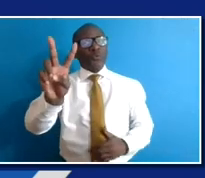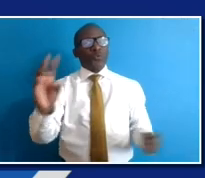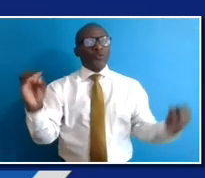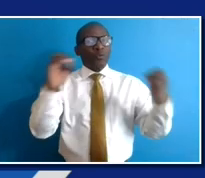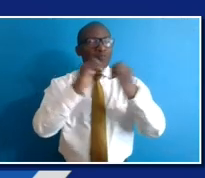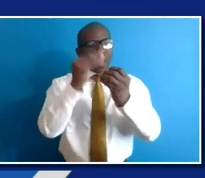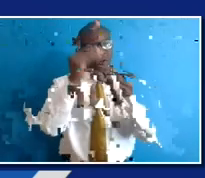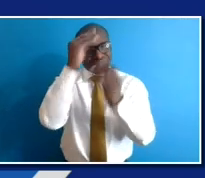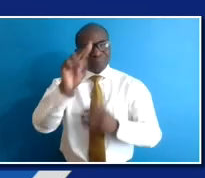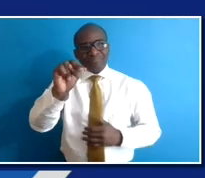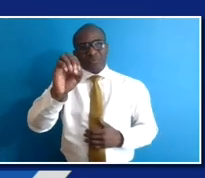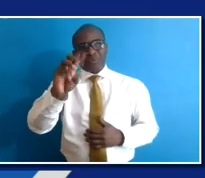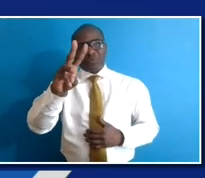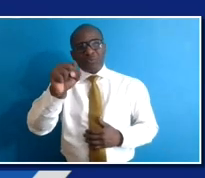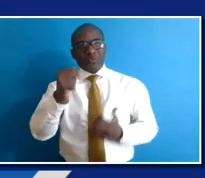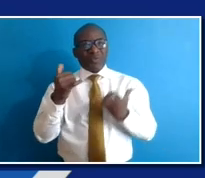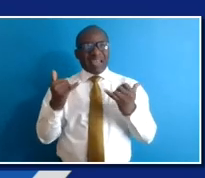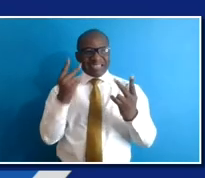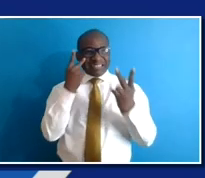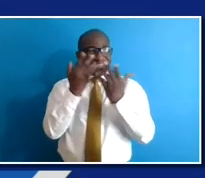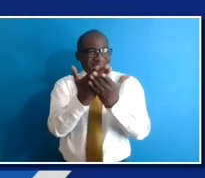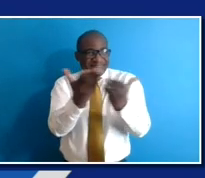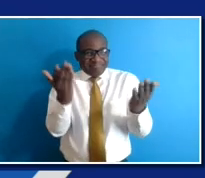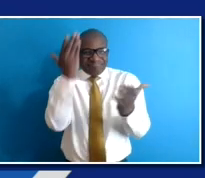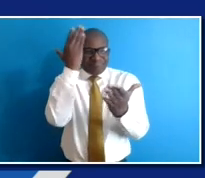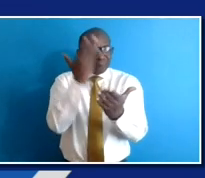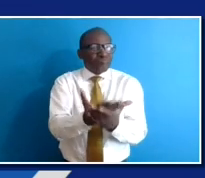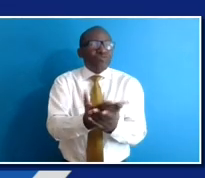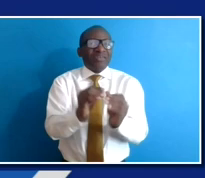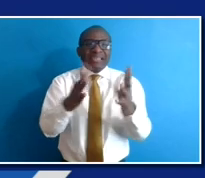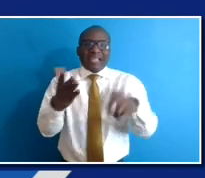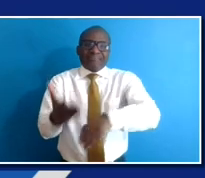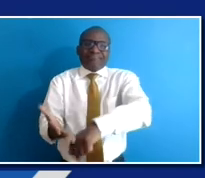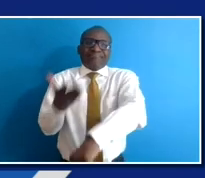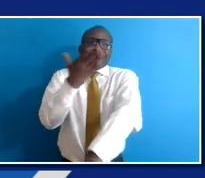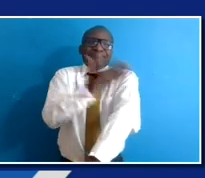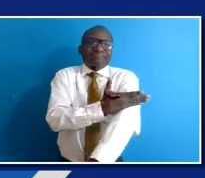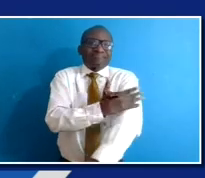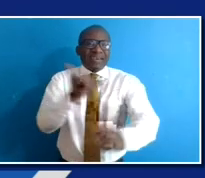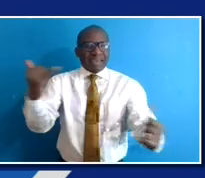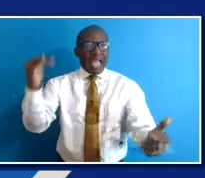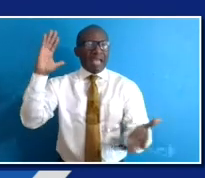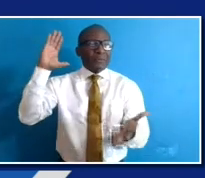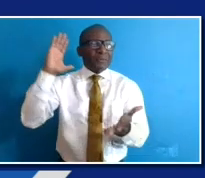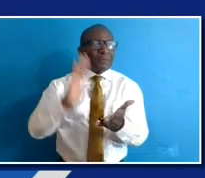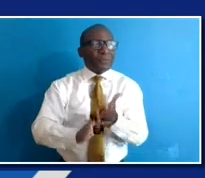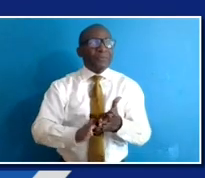Things are dropping. We're continuing toward phase 3. Have a good day. George Latimer, County Executive.